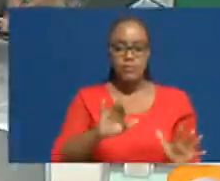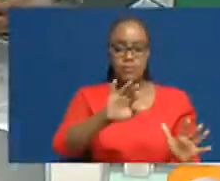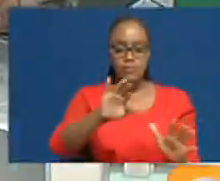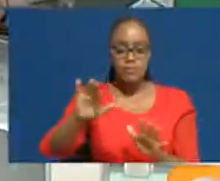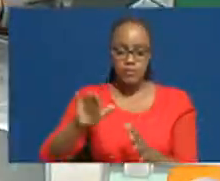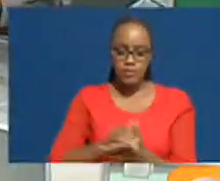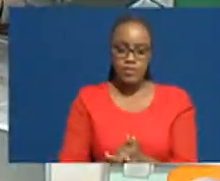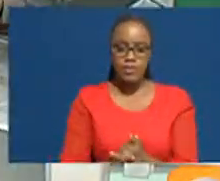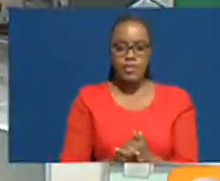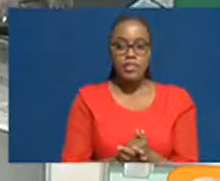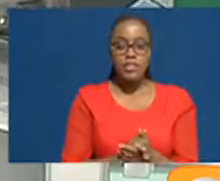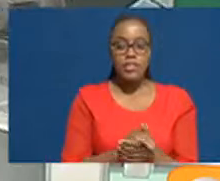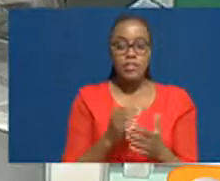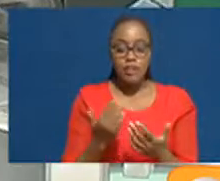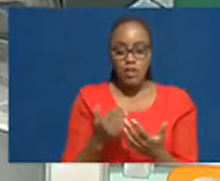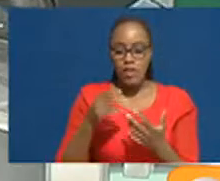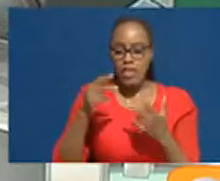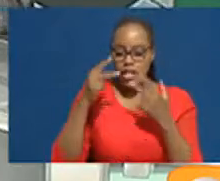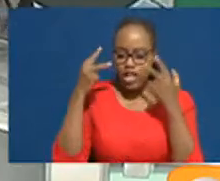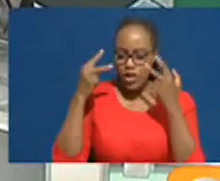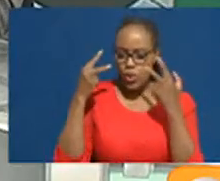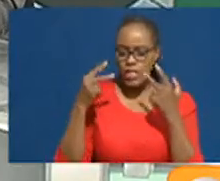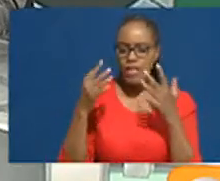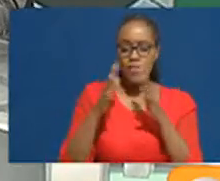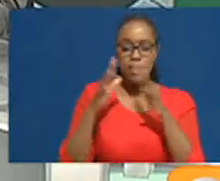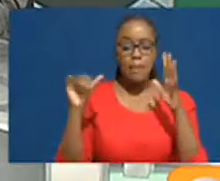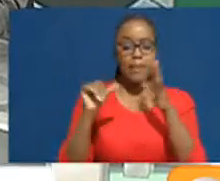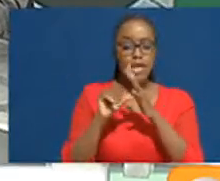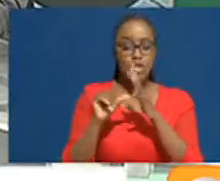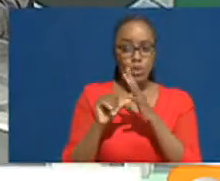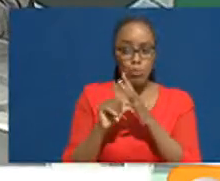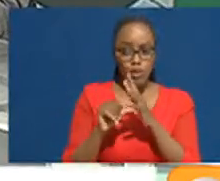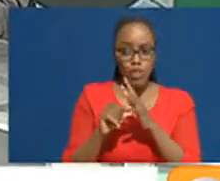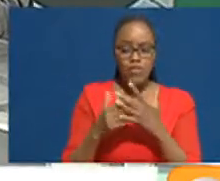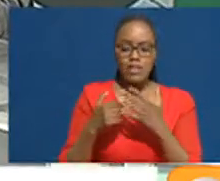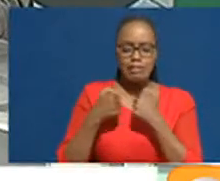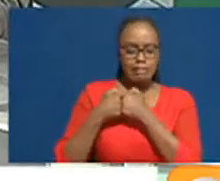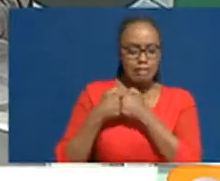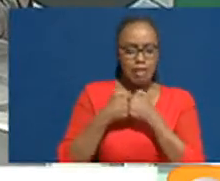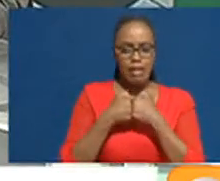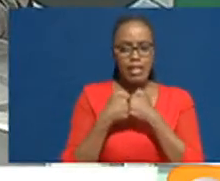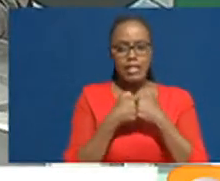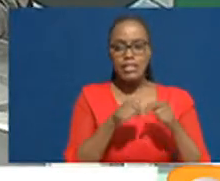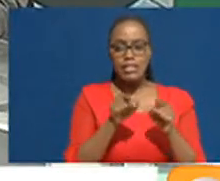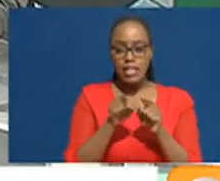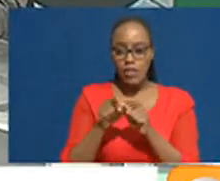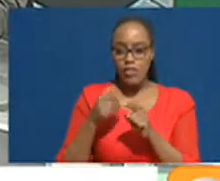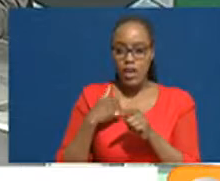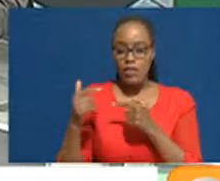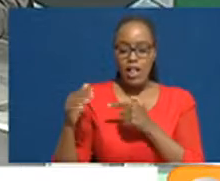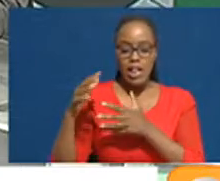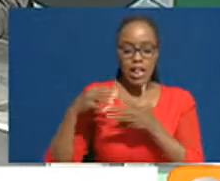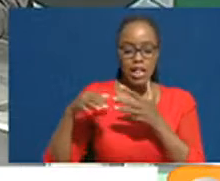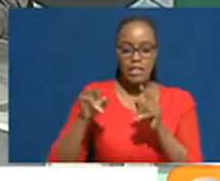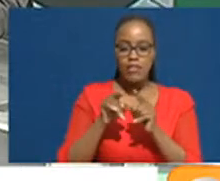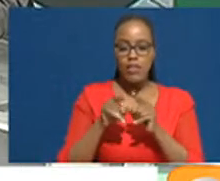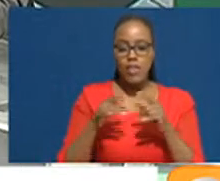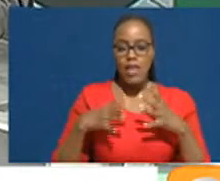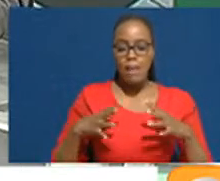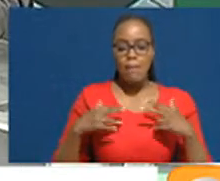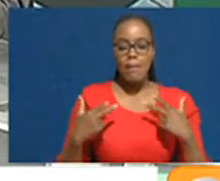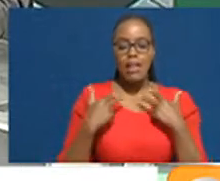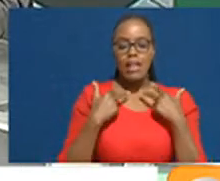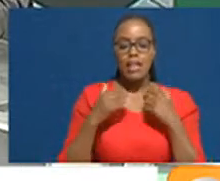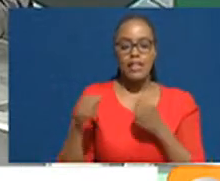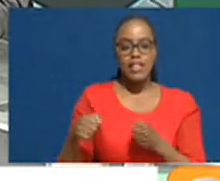Switching gears altogether, and terrorism remains the biggest transnational challenge, with countries around the world caught up in